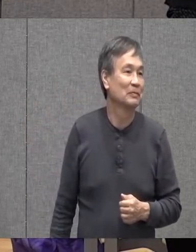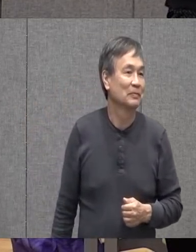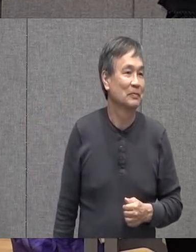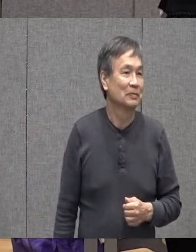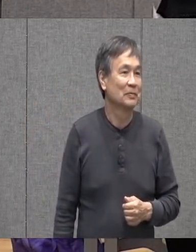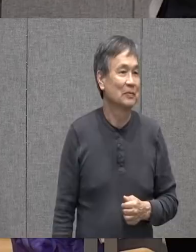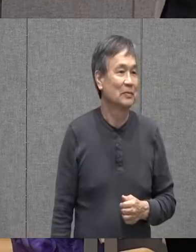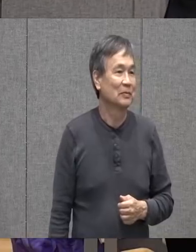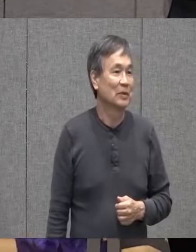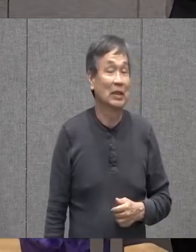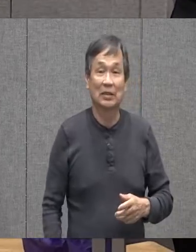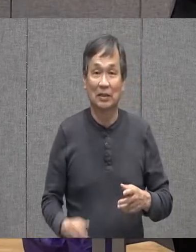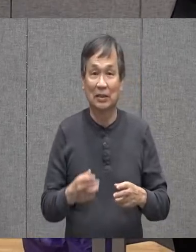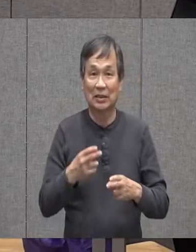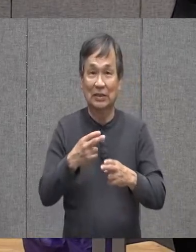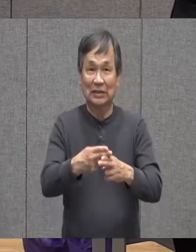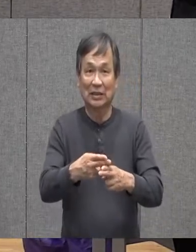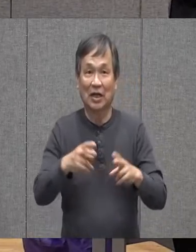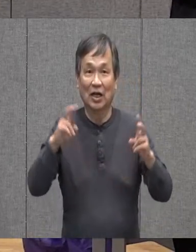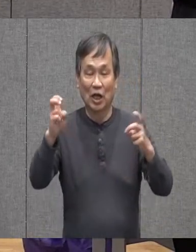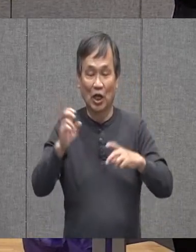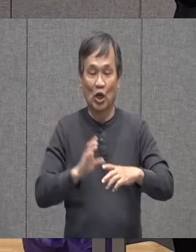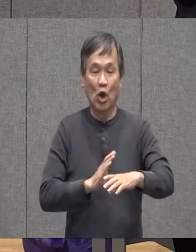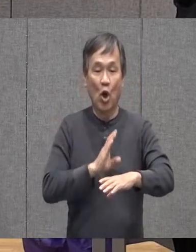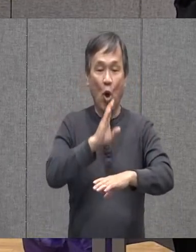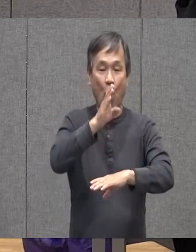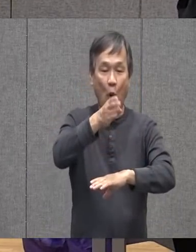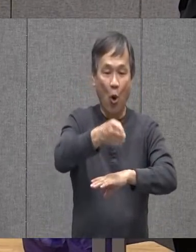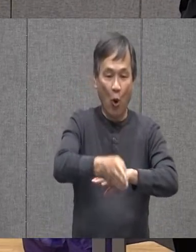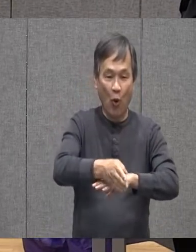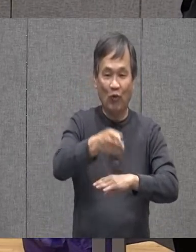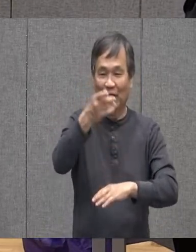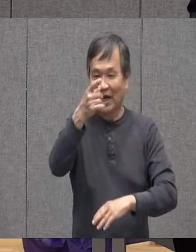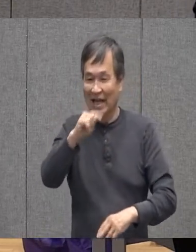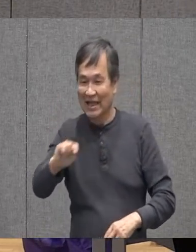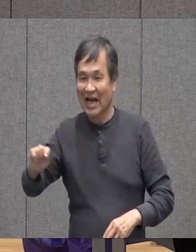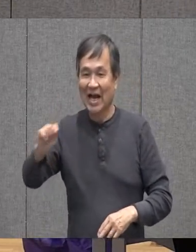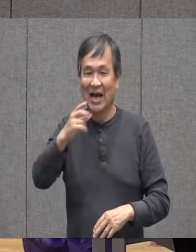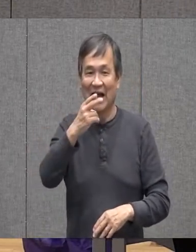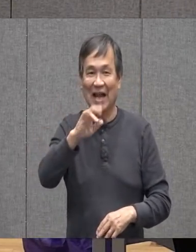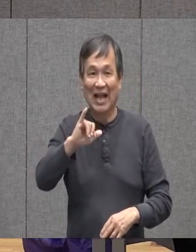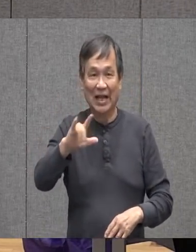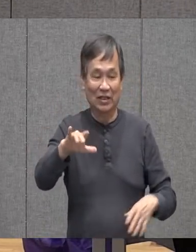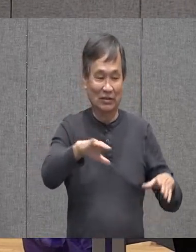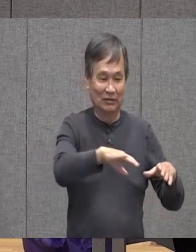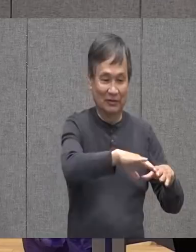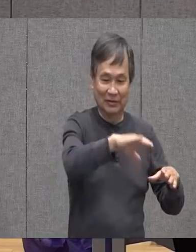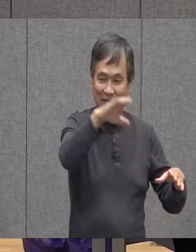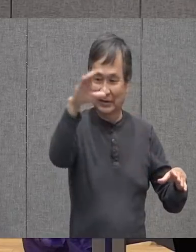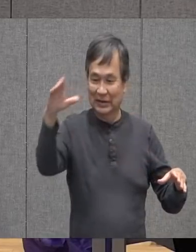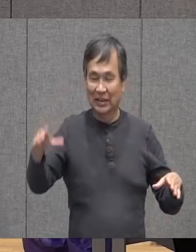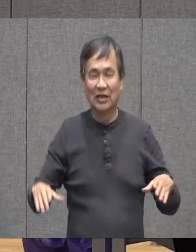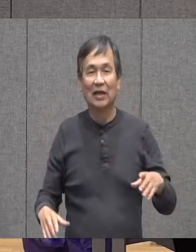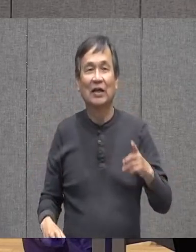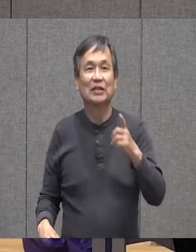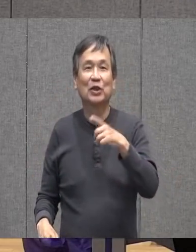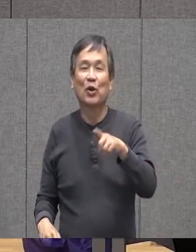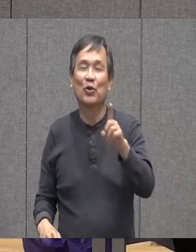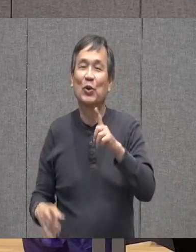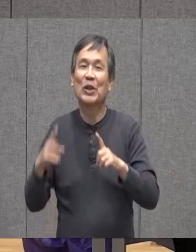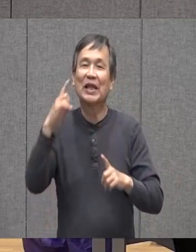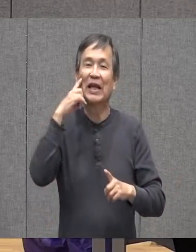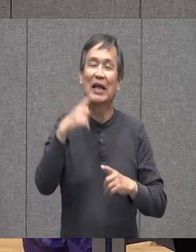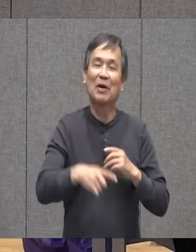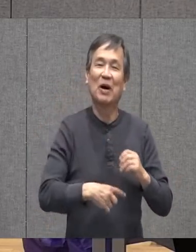It's actually called Over the Hill. And for those of you who might have thought about estimation